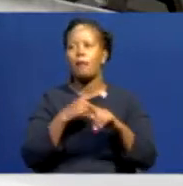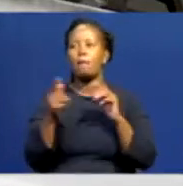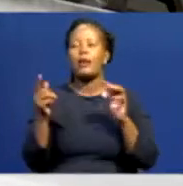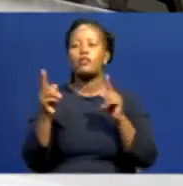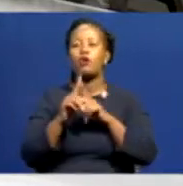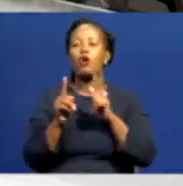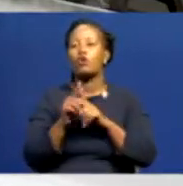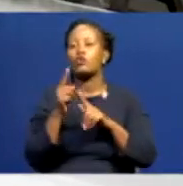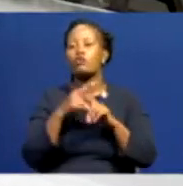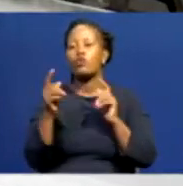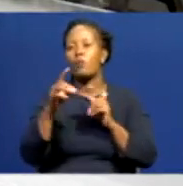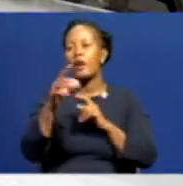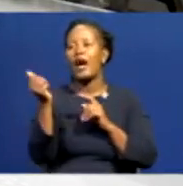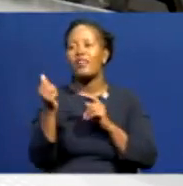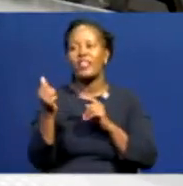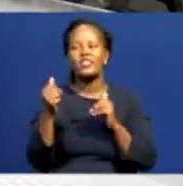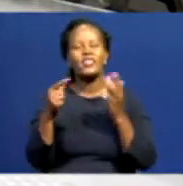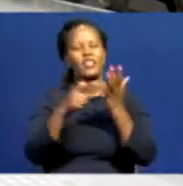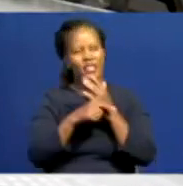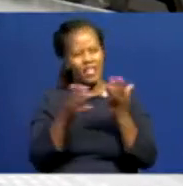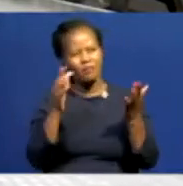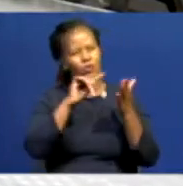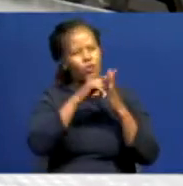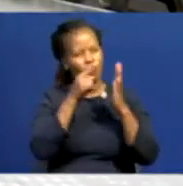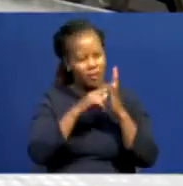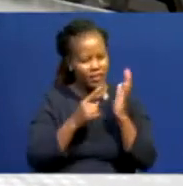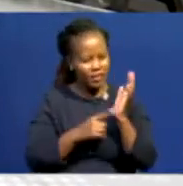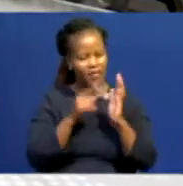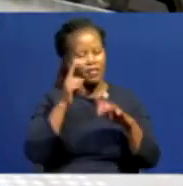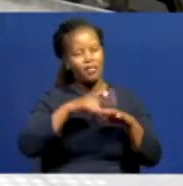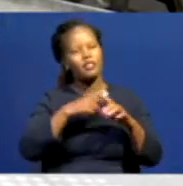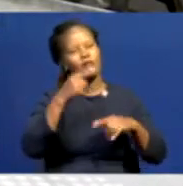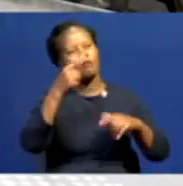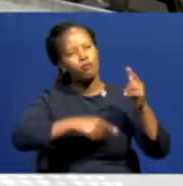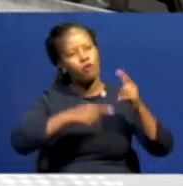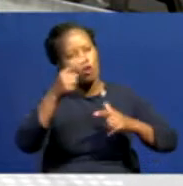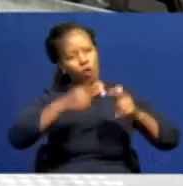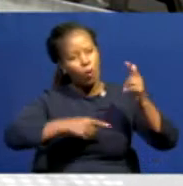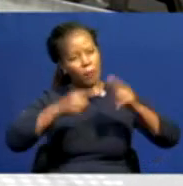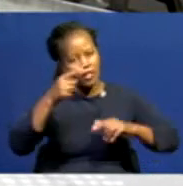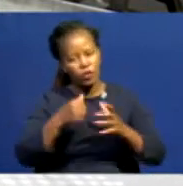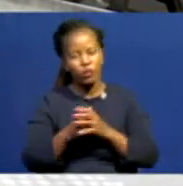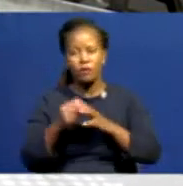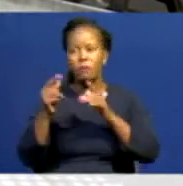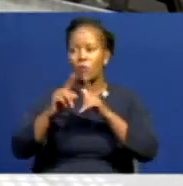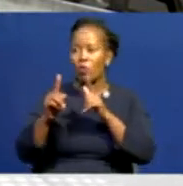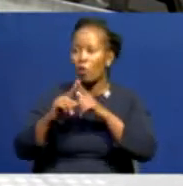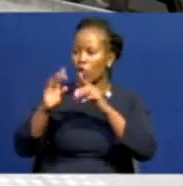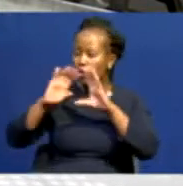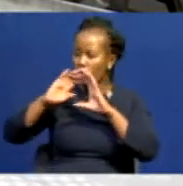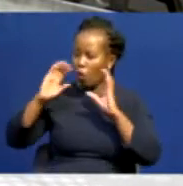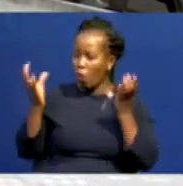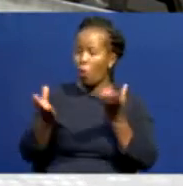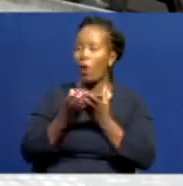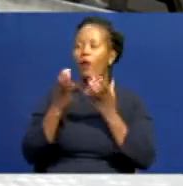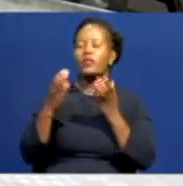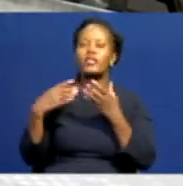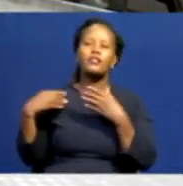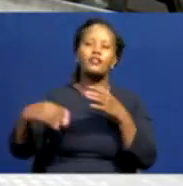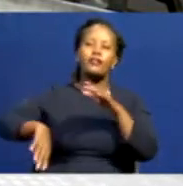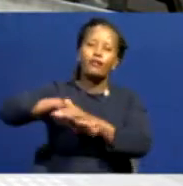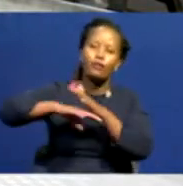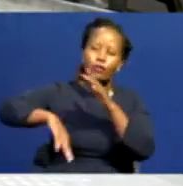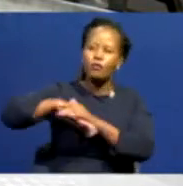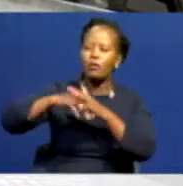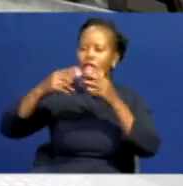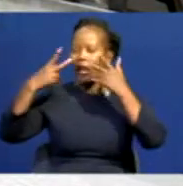Yo. Names will be made during this competition. Yeah. And actually, the world of football is watching. Coaches are watching because